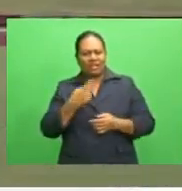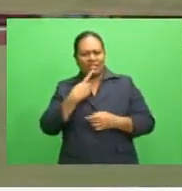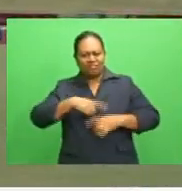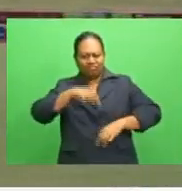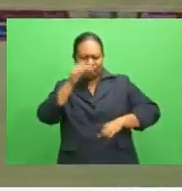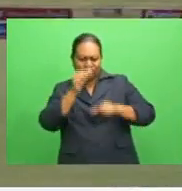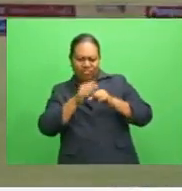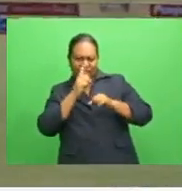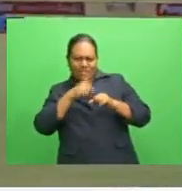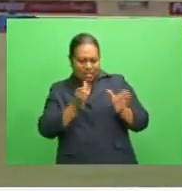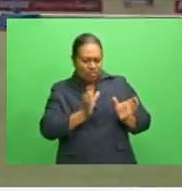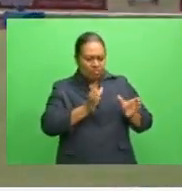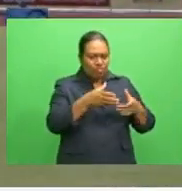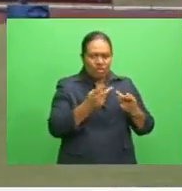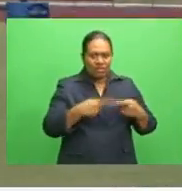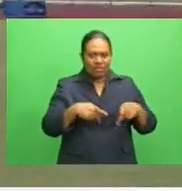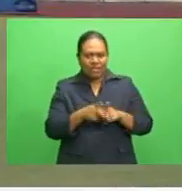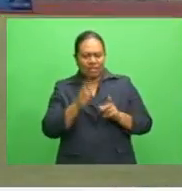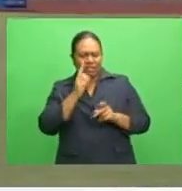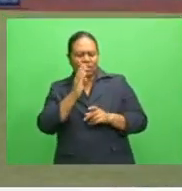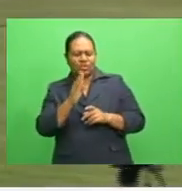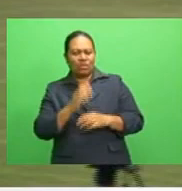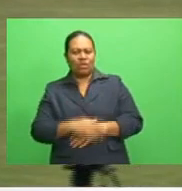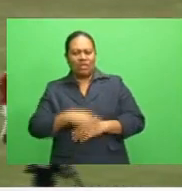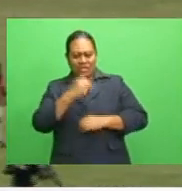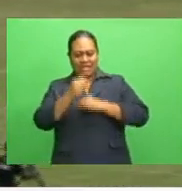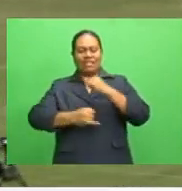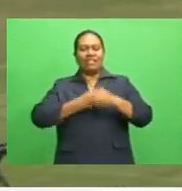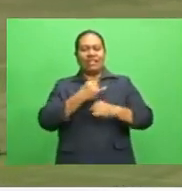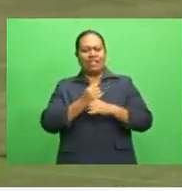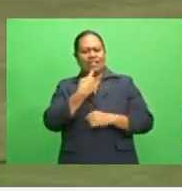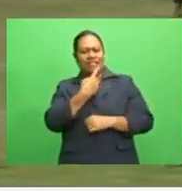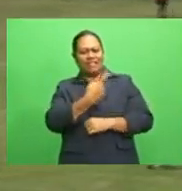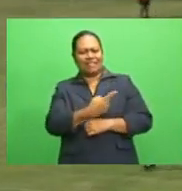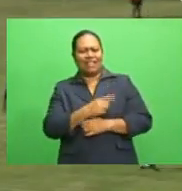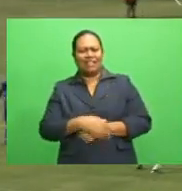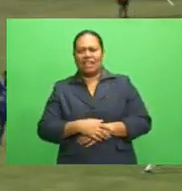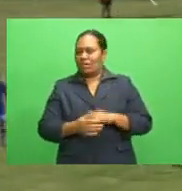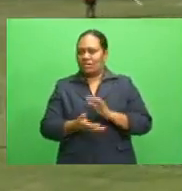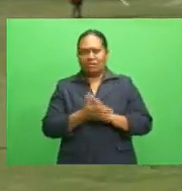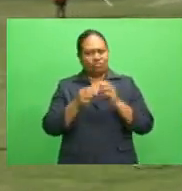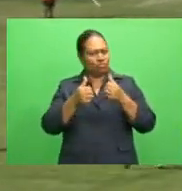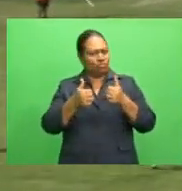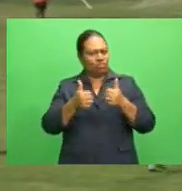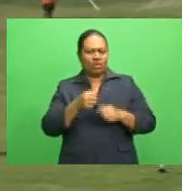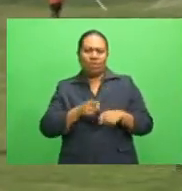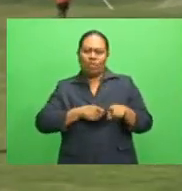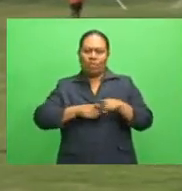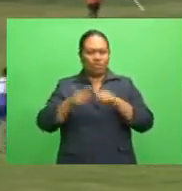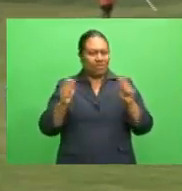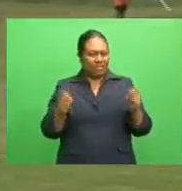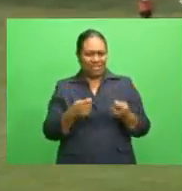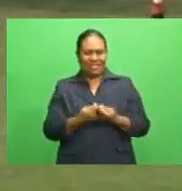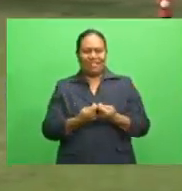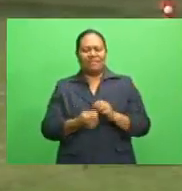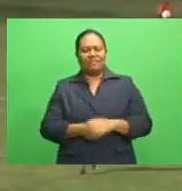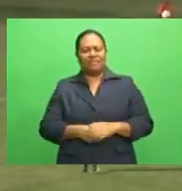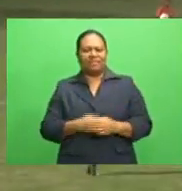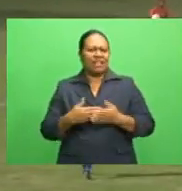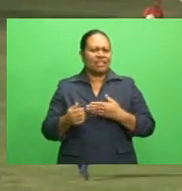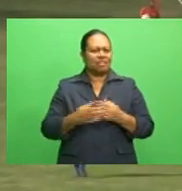pool matches yesterday, the former Danish international says there was high intensity from the majority of teams despite the